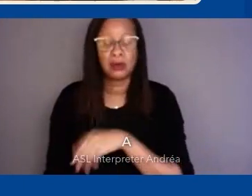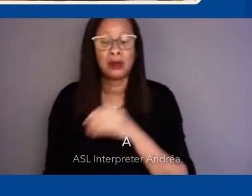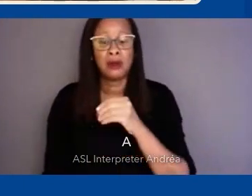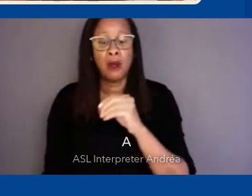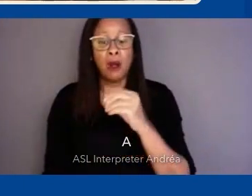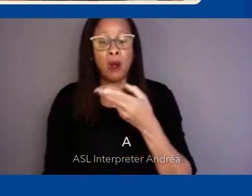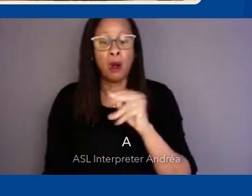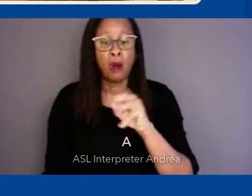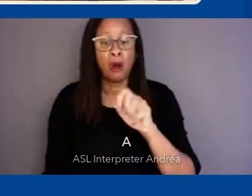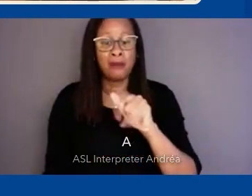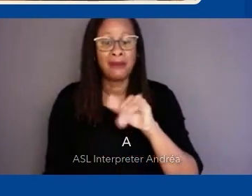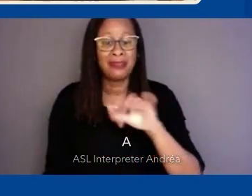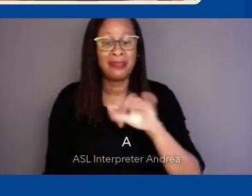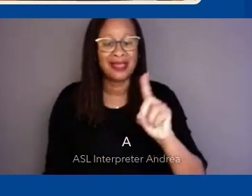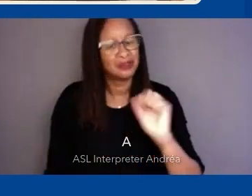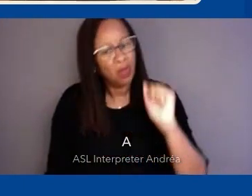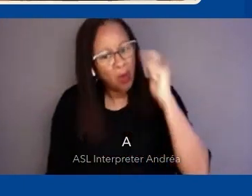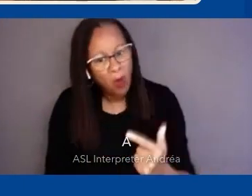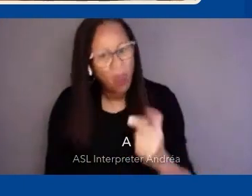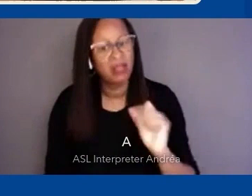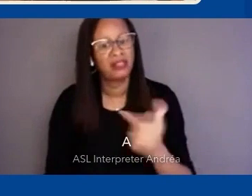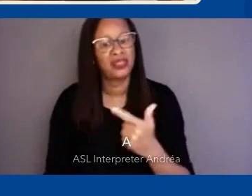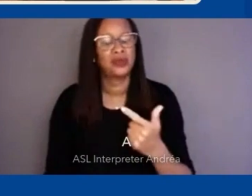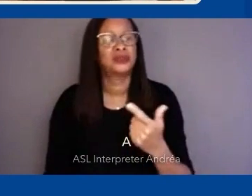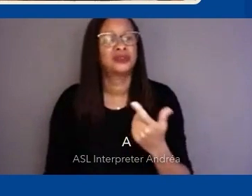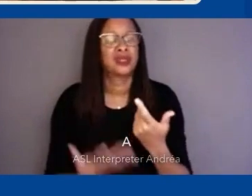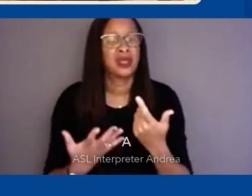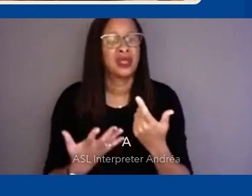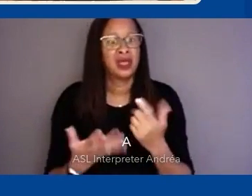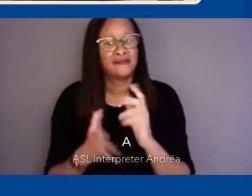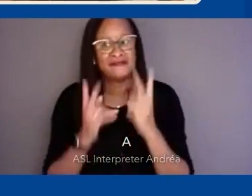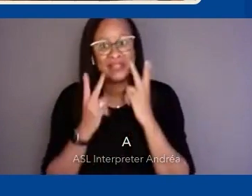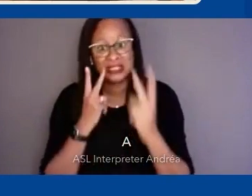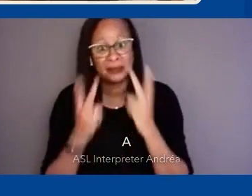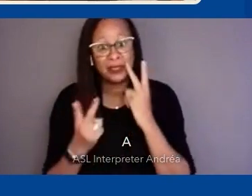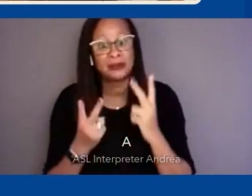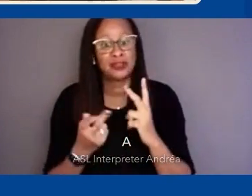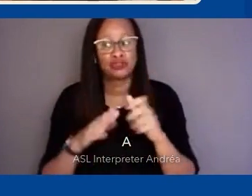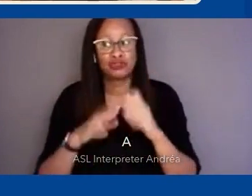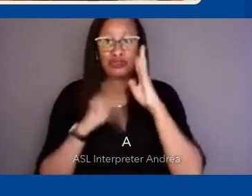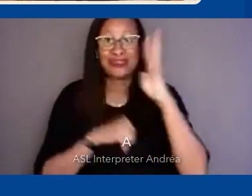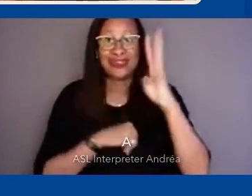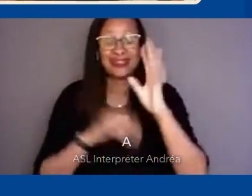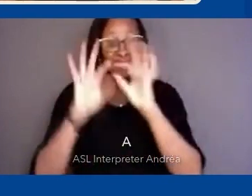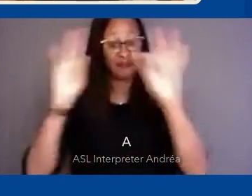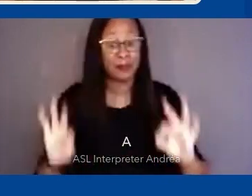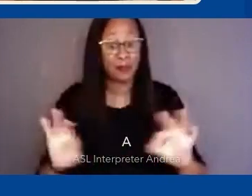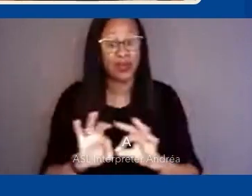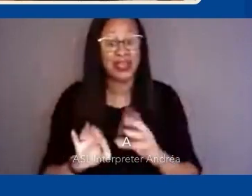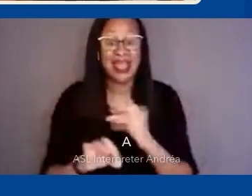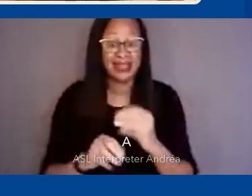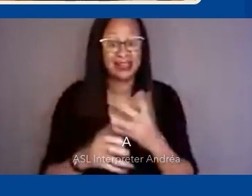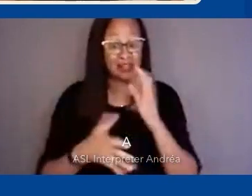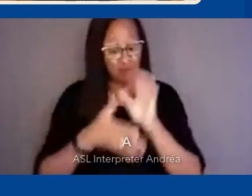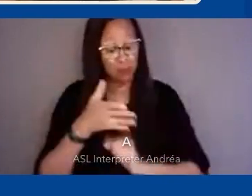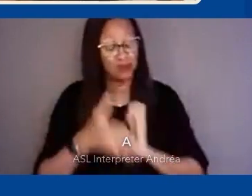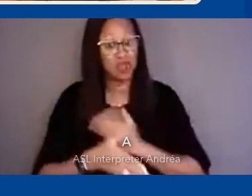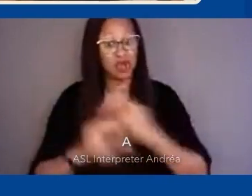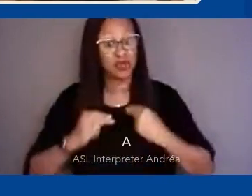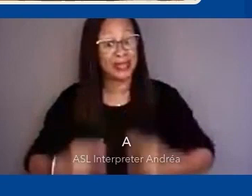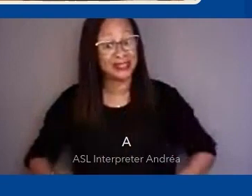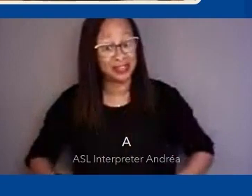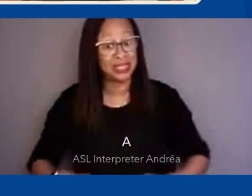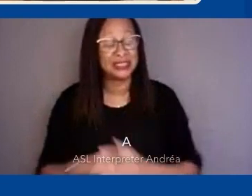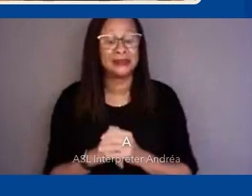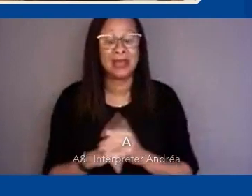visibility creates a framework. It's very dehumanizing. And I think it's one of the things that it's one of the elements